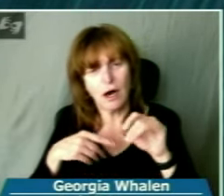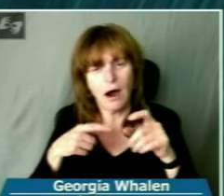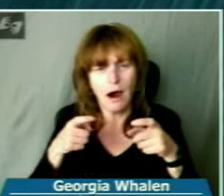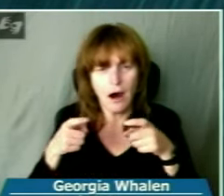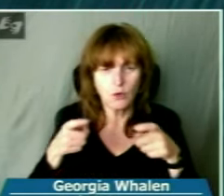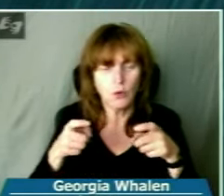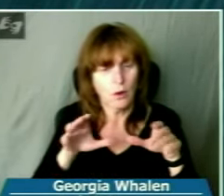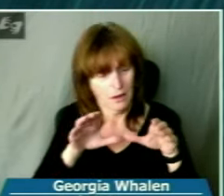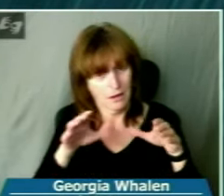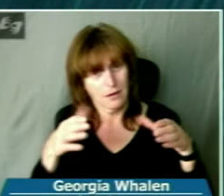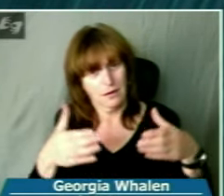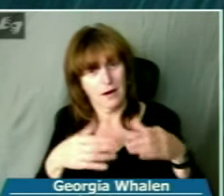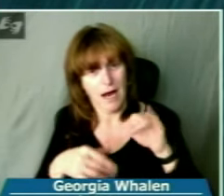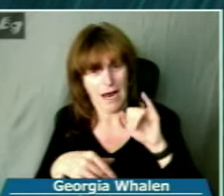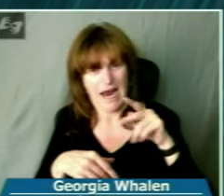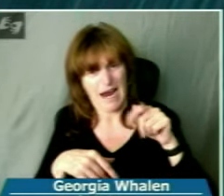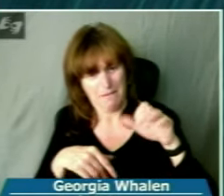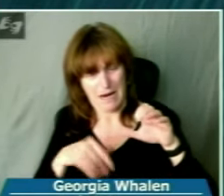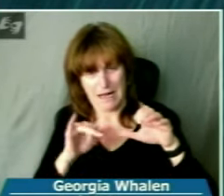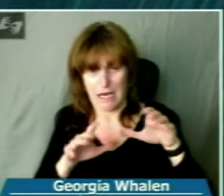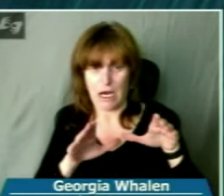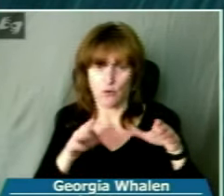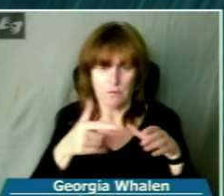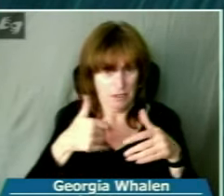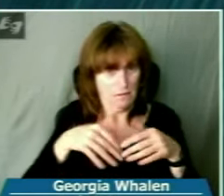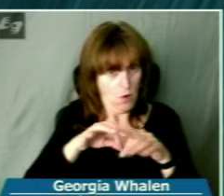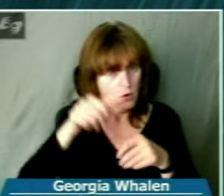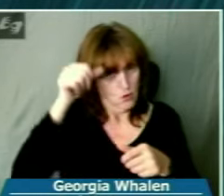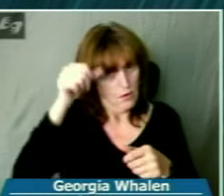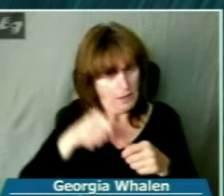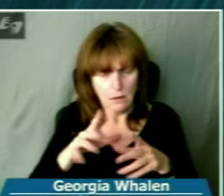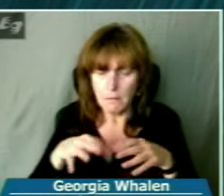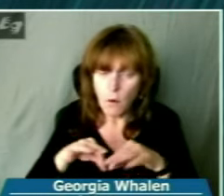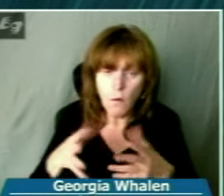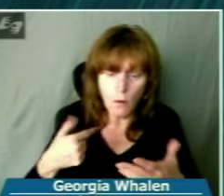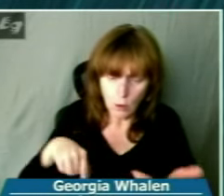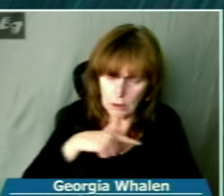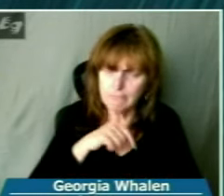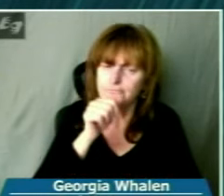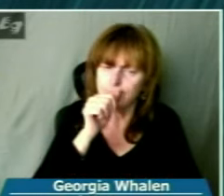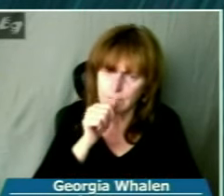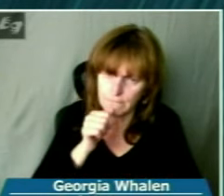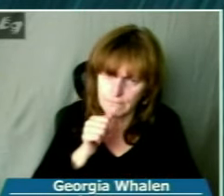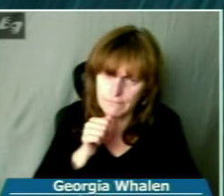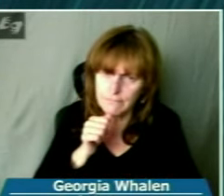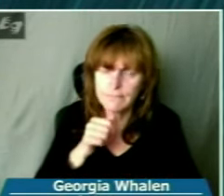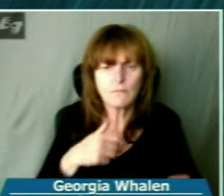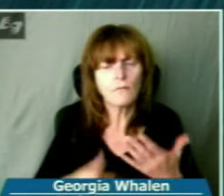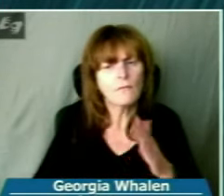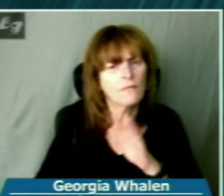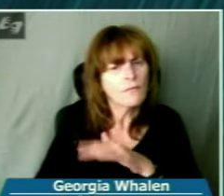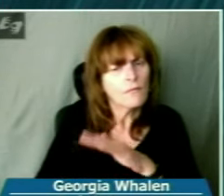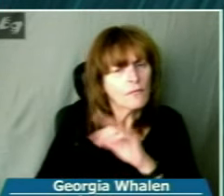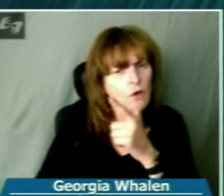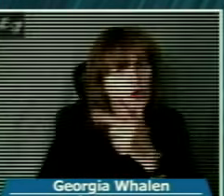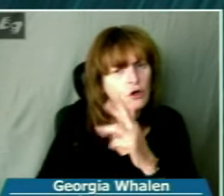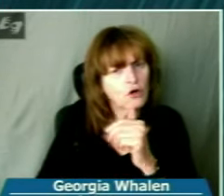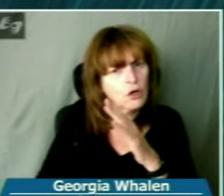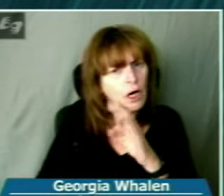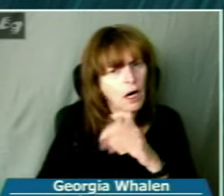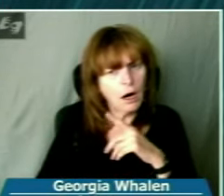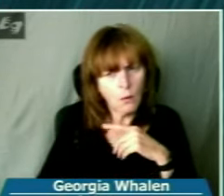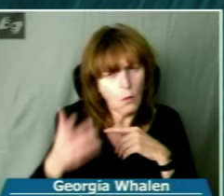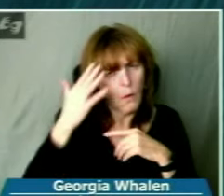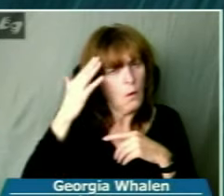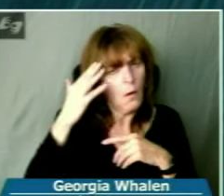move on. Thank you for that. Grace Mader, back to you now. Hamilton, like many cities, was experiencing an affordable housing crisis long